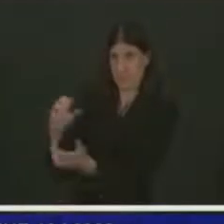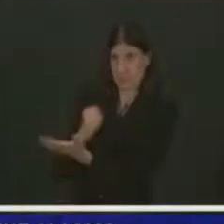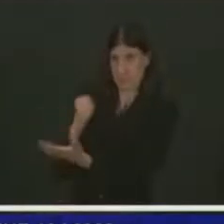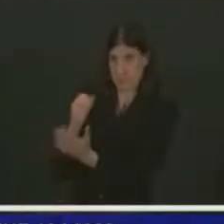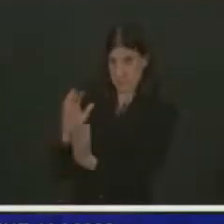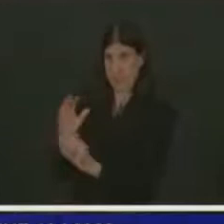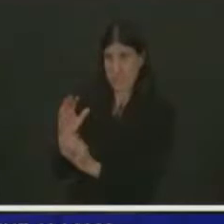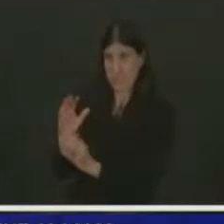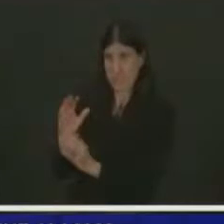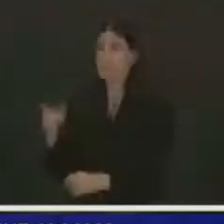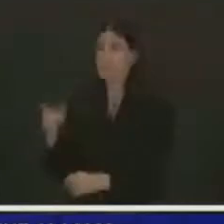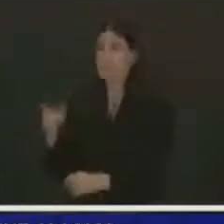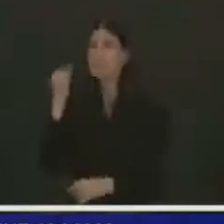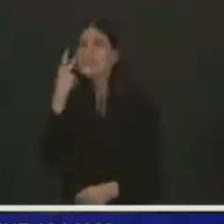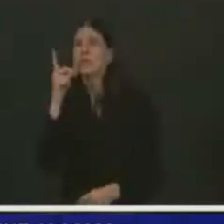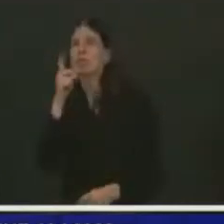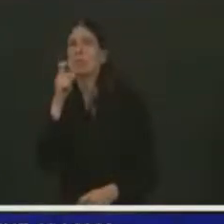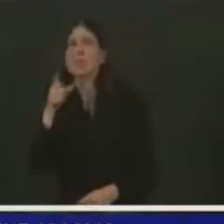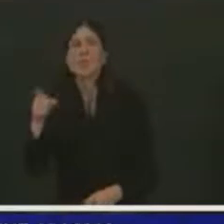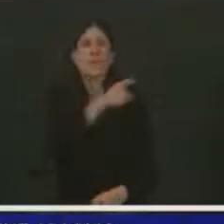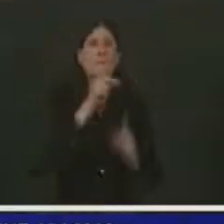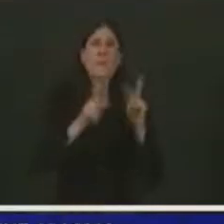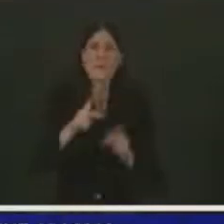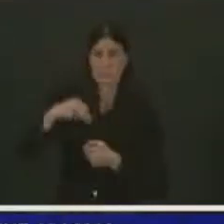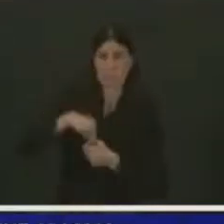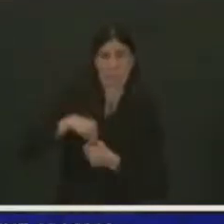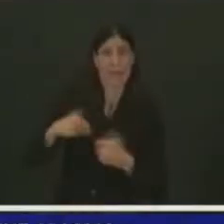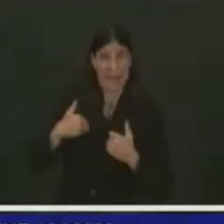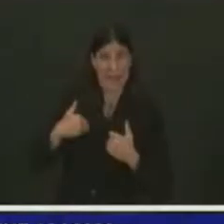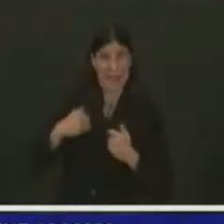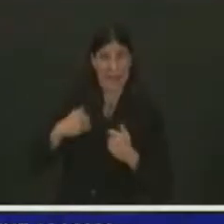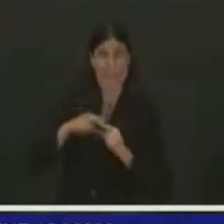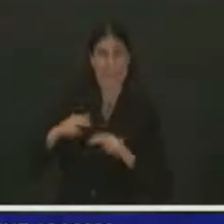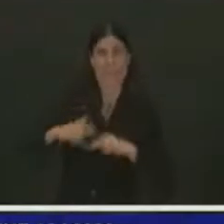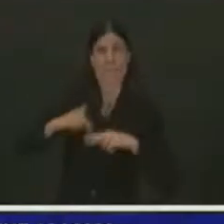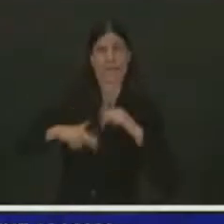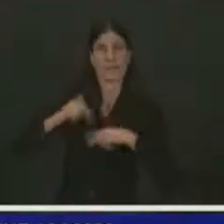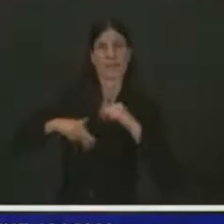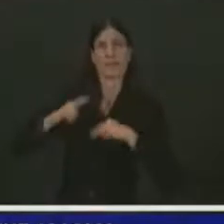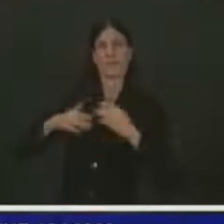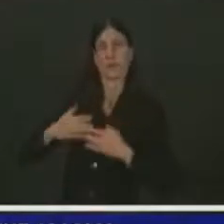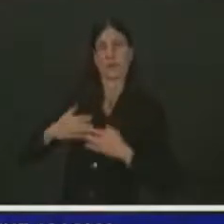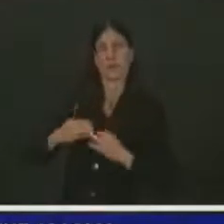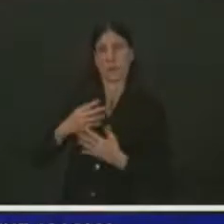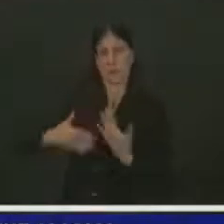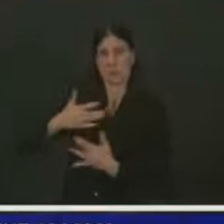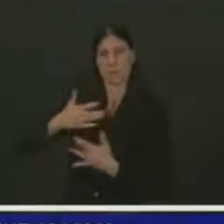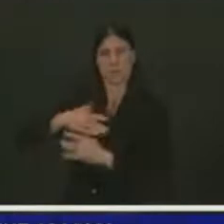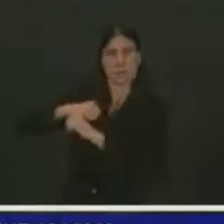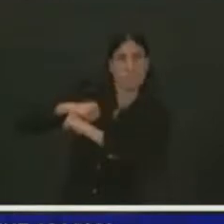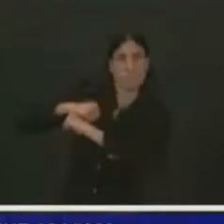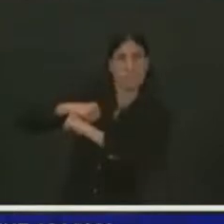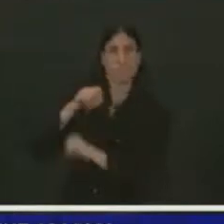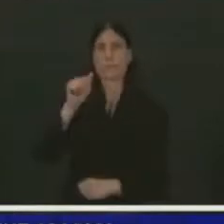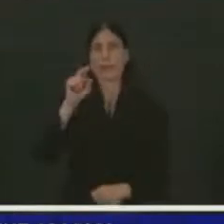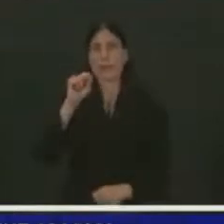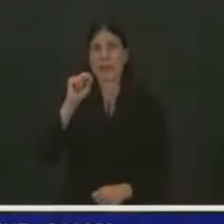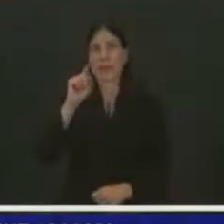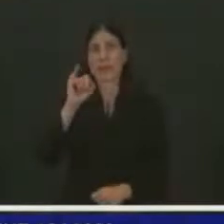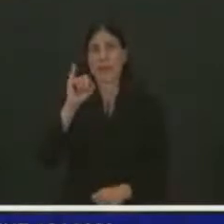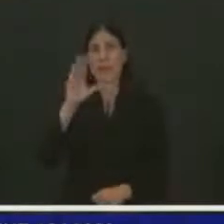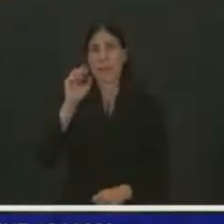previously exposed to that virus. Thanks to our COVID-19 testing and